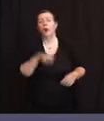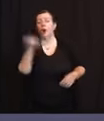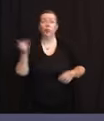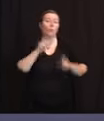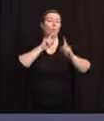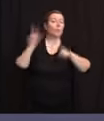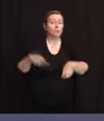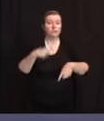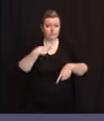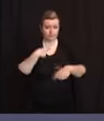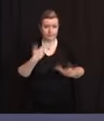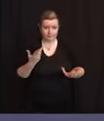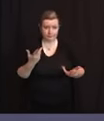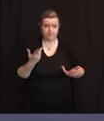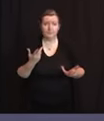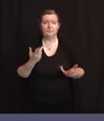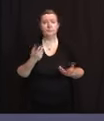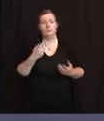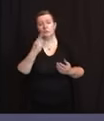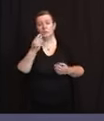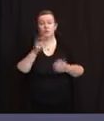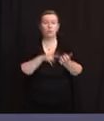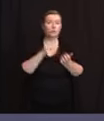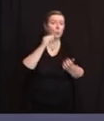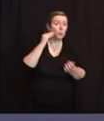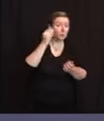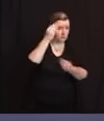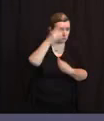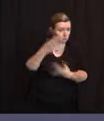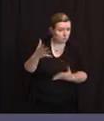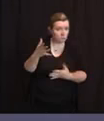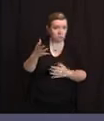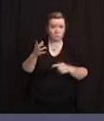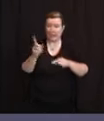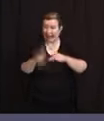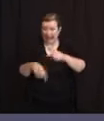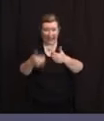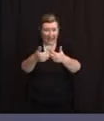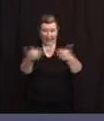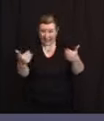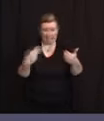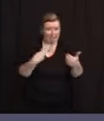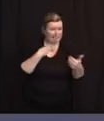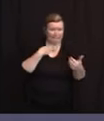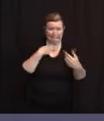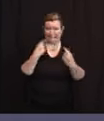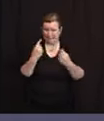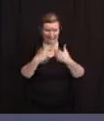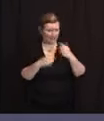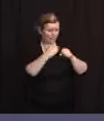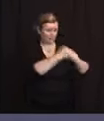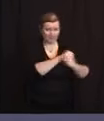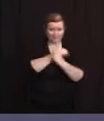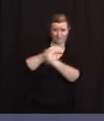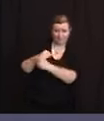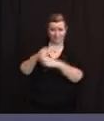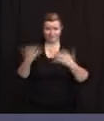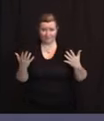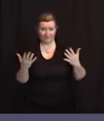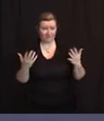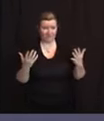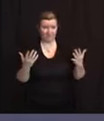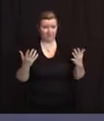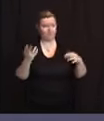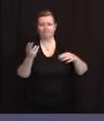to facilities if they did not have the ability to appropriately cohort patients and staff, follow